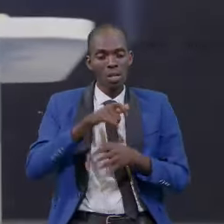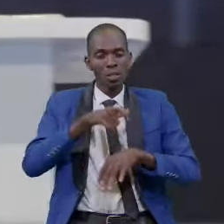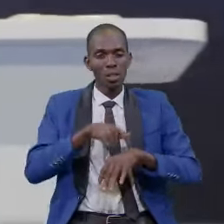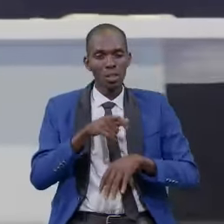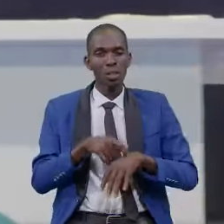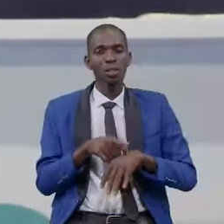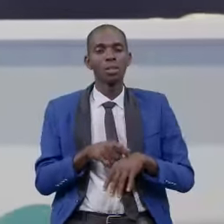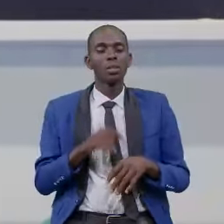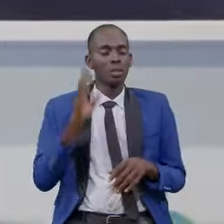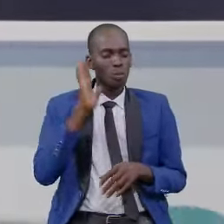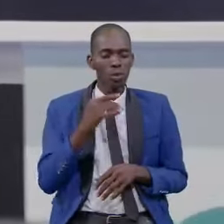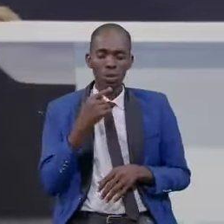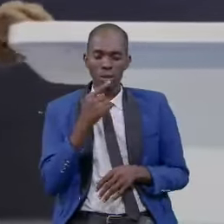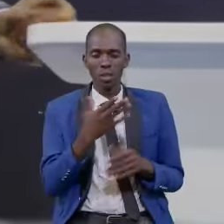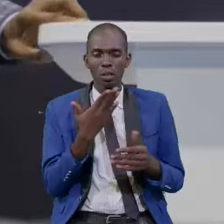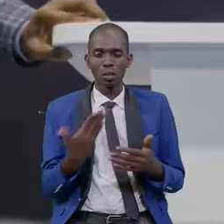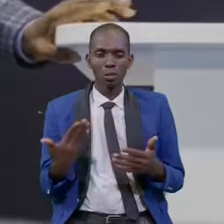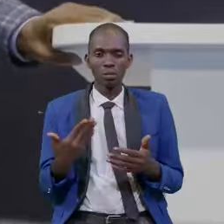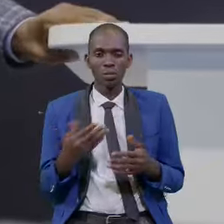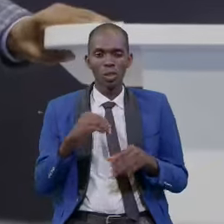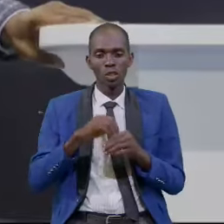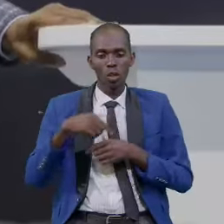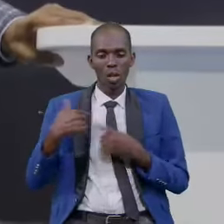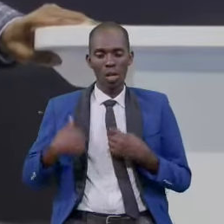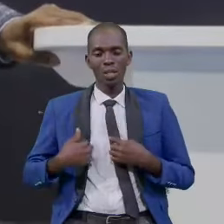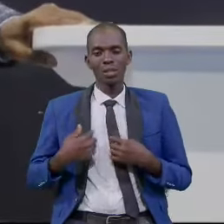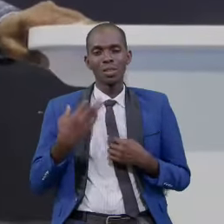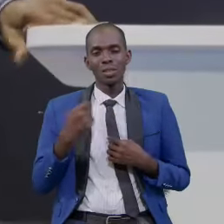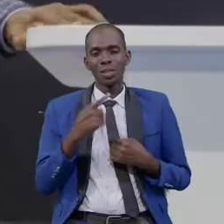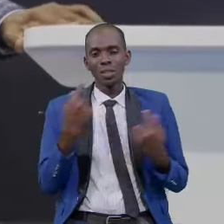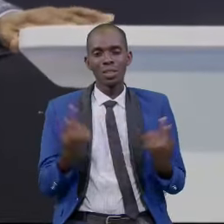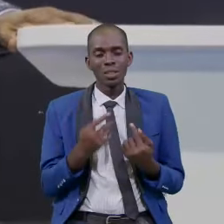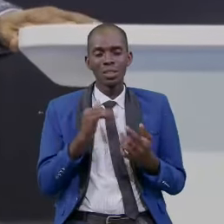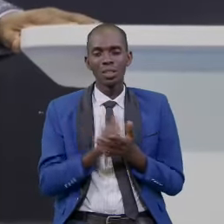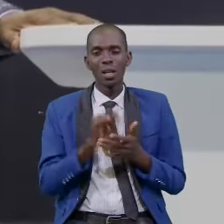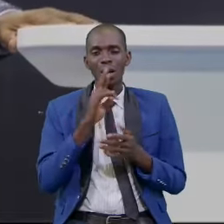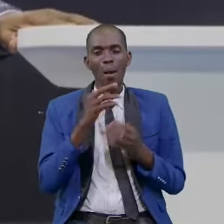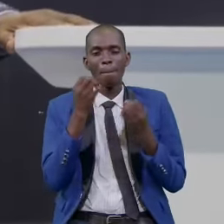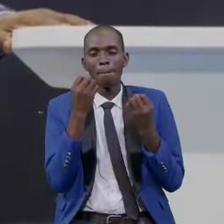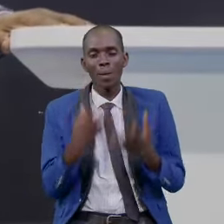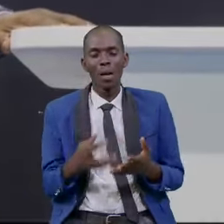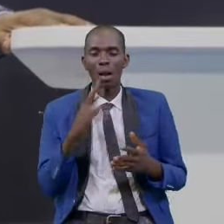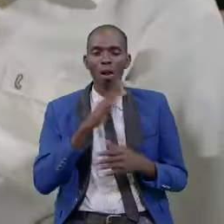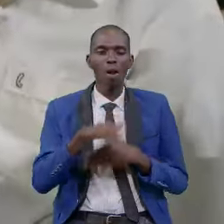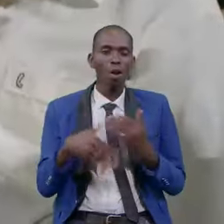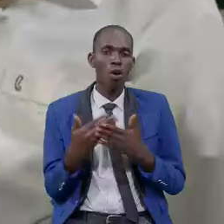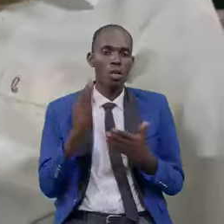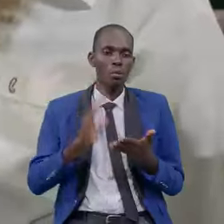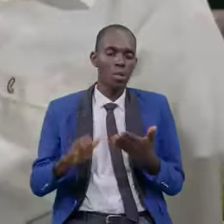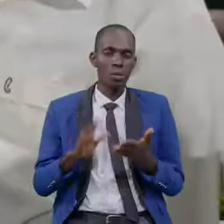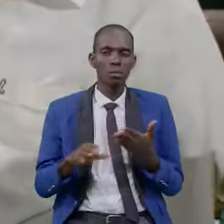your heart, your sins, which were many, are all forgiven. Amen.